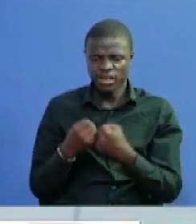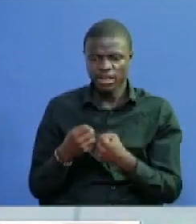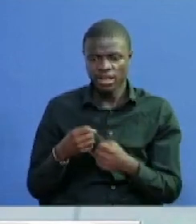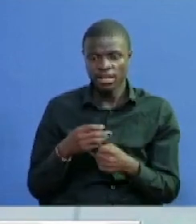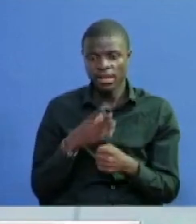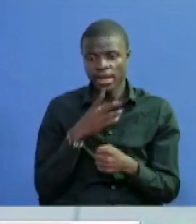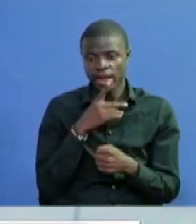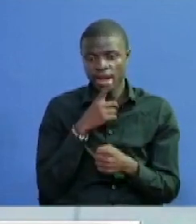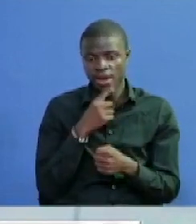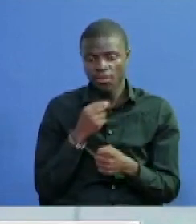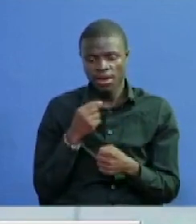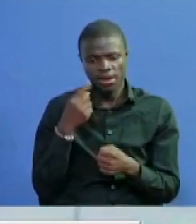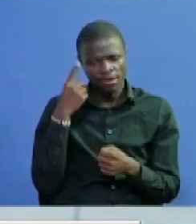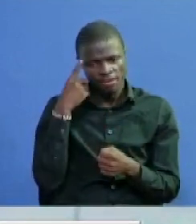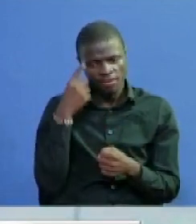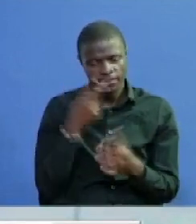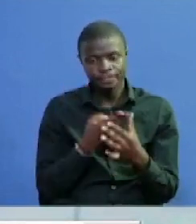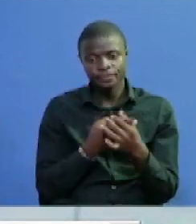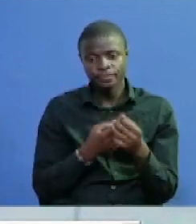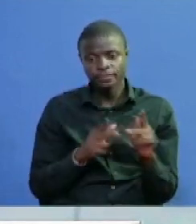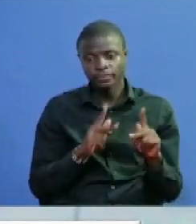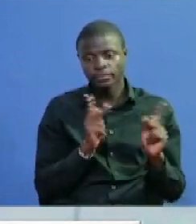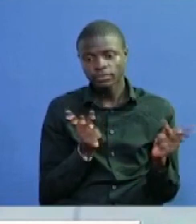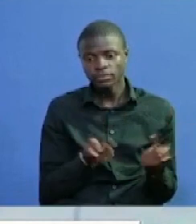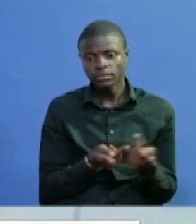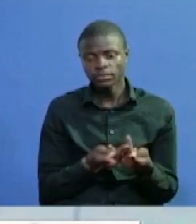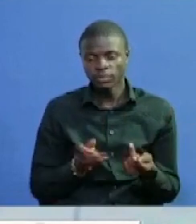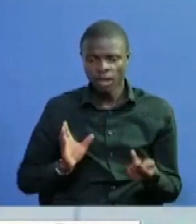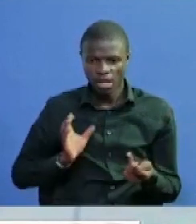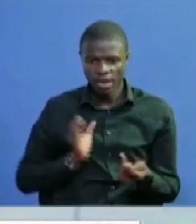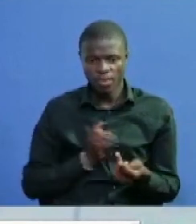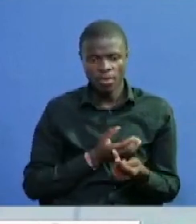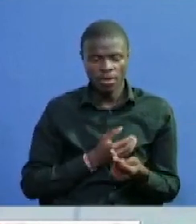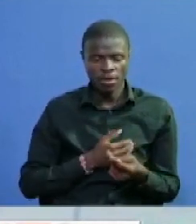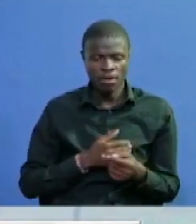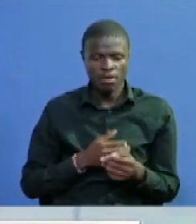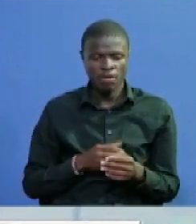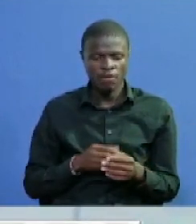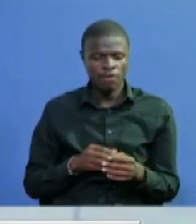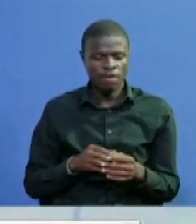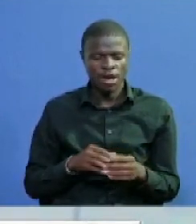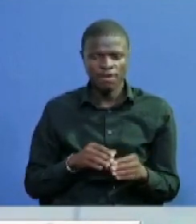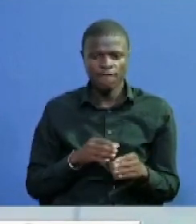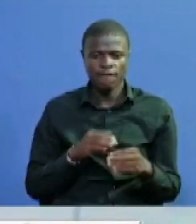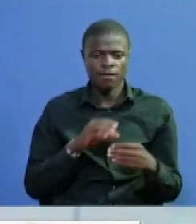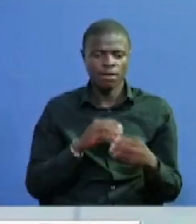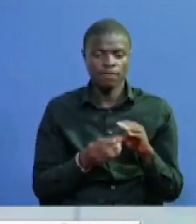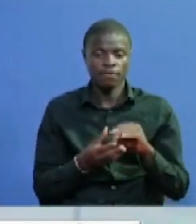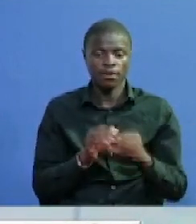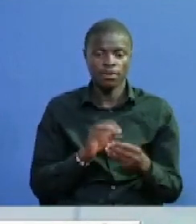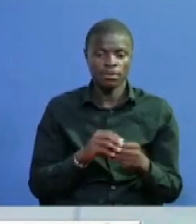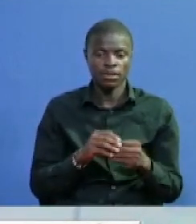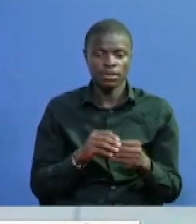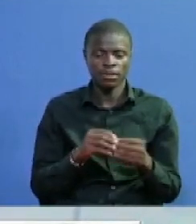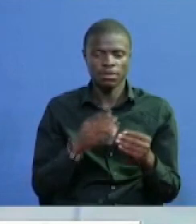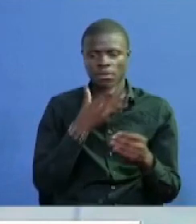bipartisan approach, especially when, you know, our founding fathers of this country were to